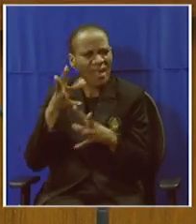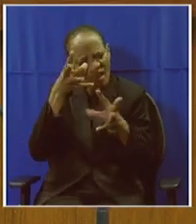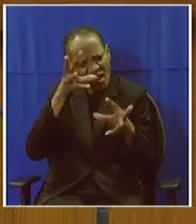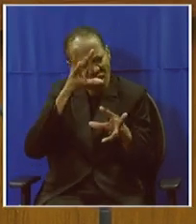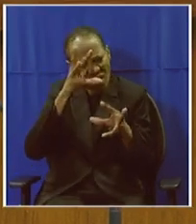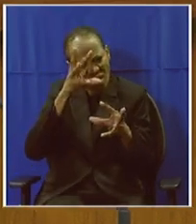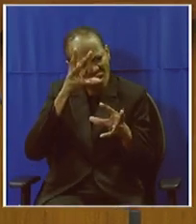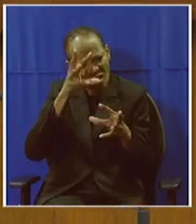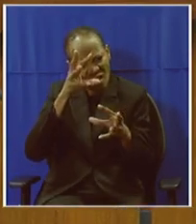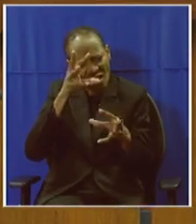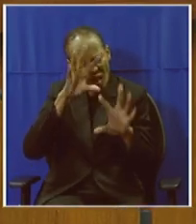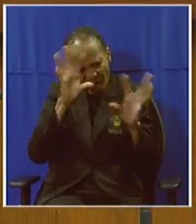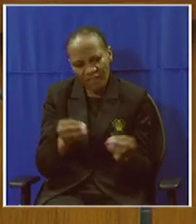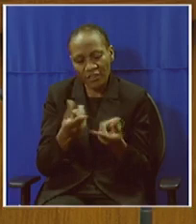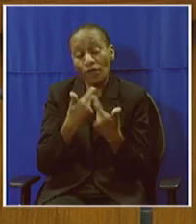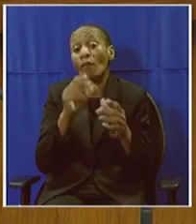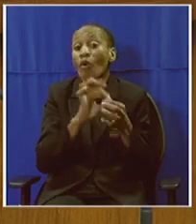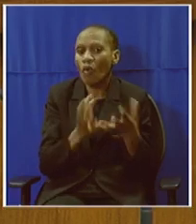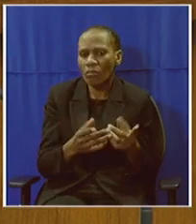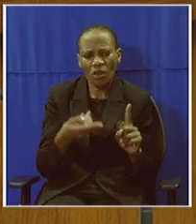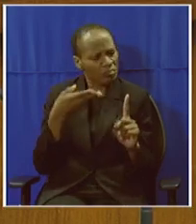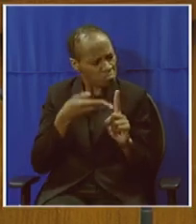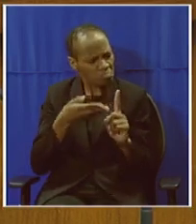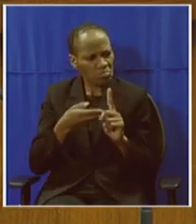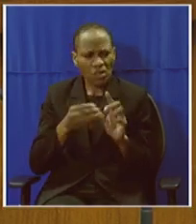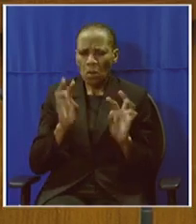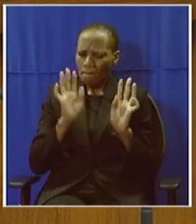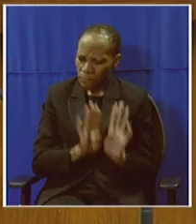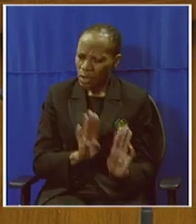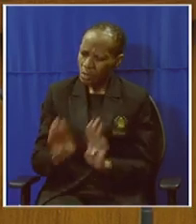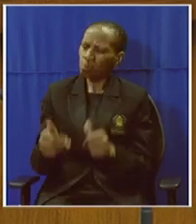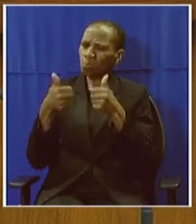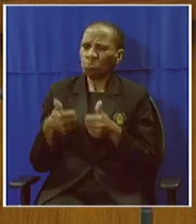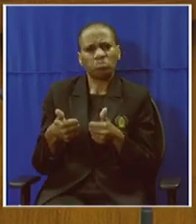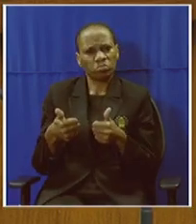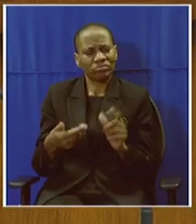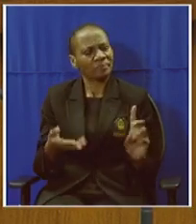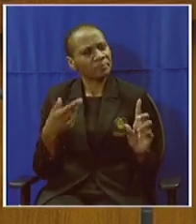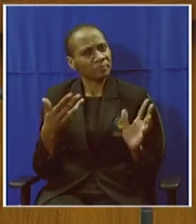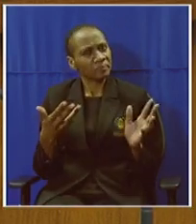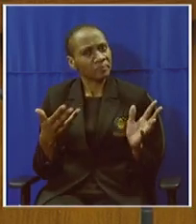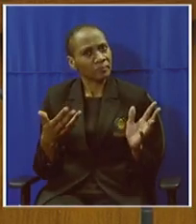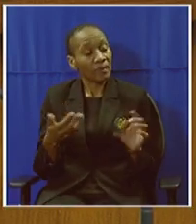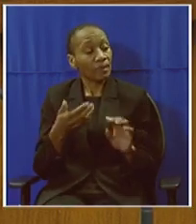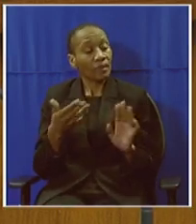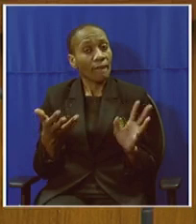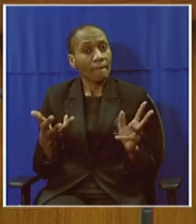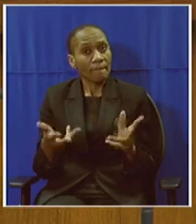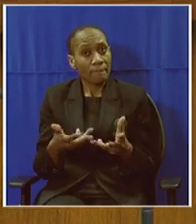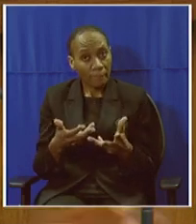She was very disciplined, but as the minister